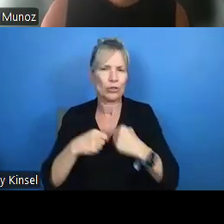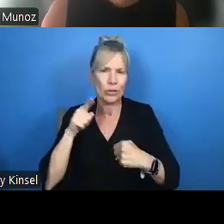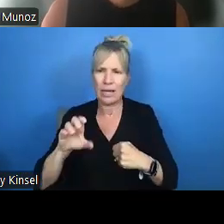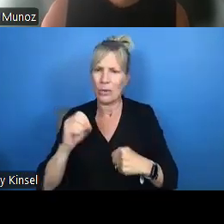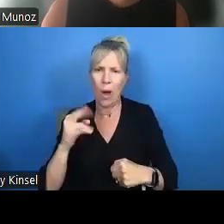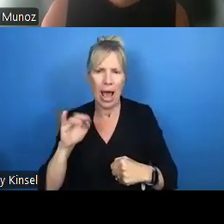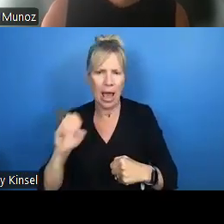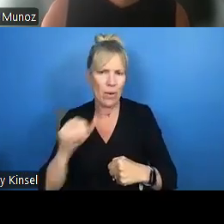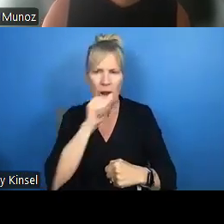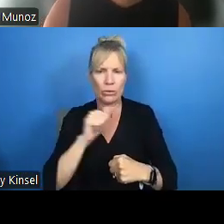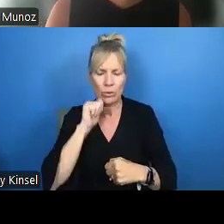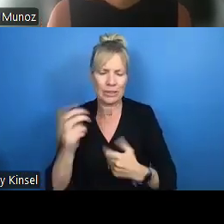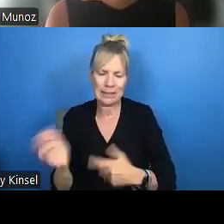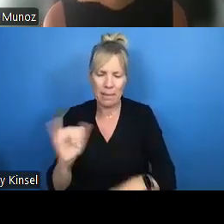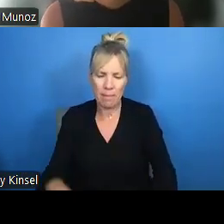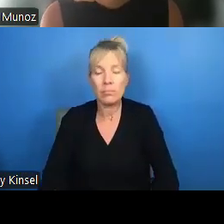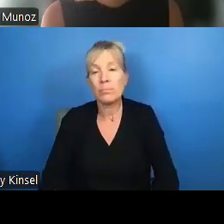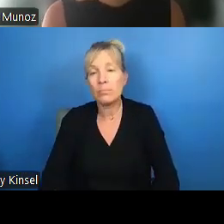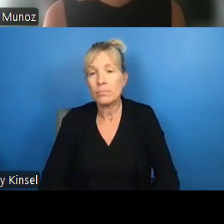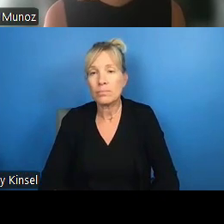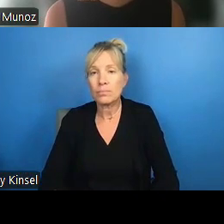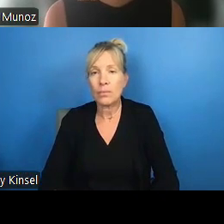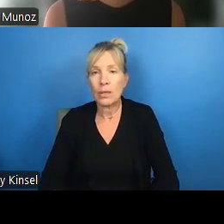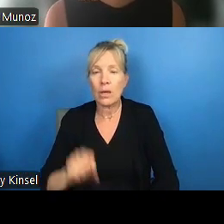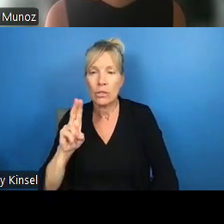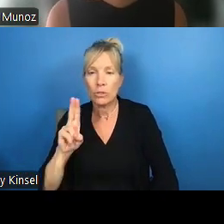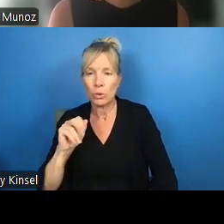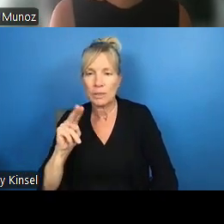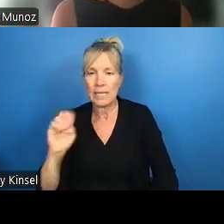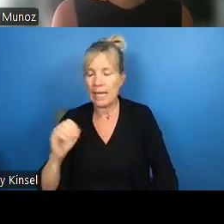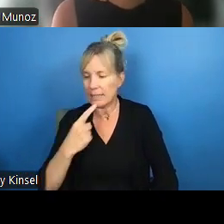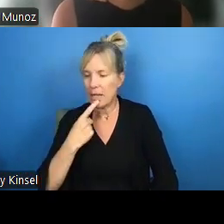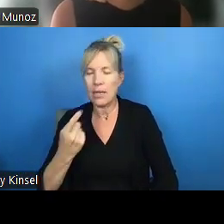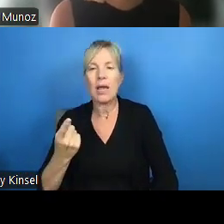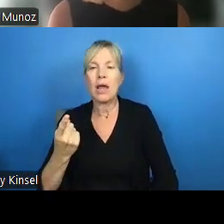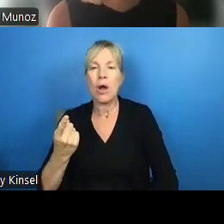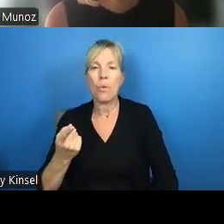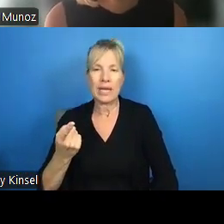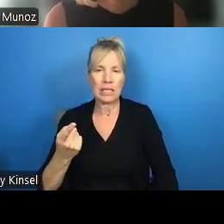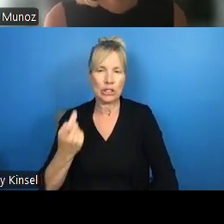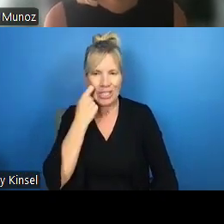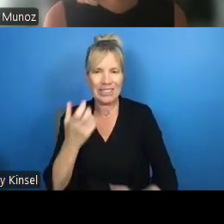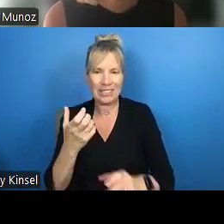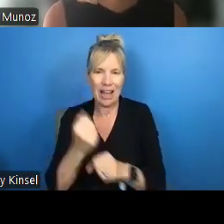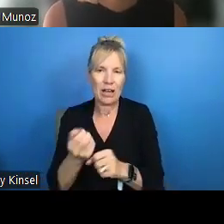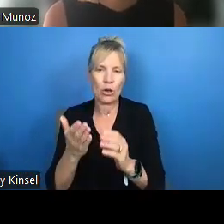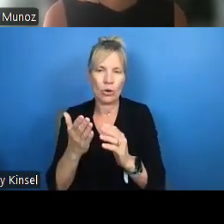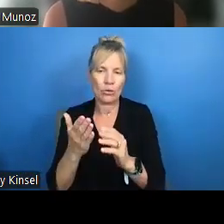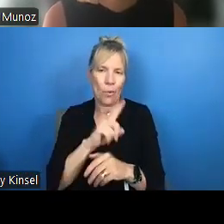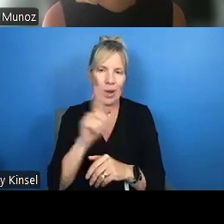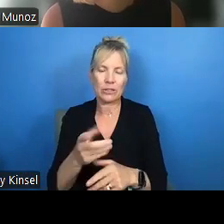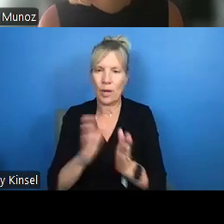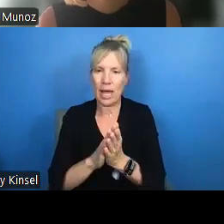Very good. Thank you. Thank you. We've received a question, Amy, specific for you, given some of the